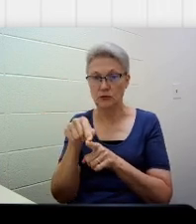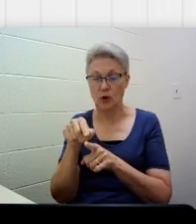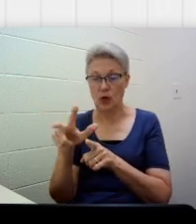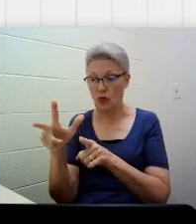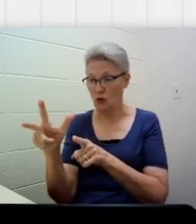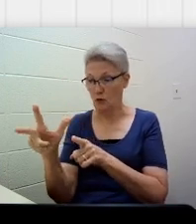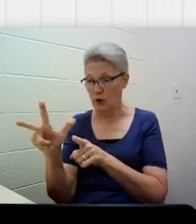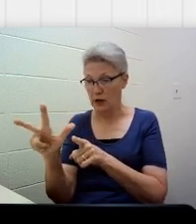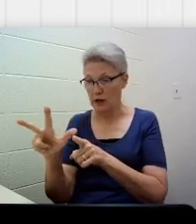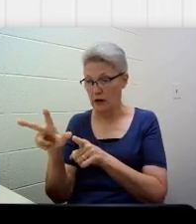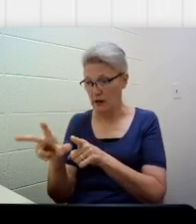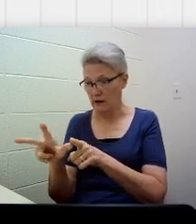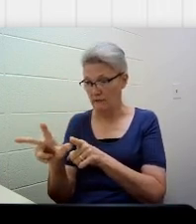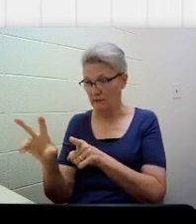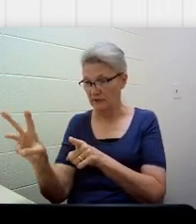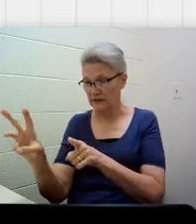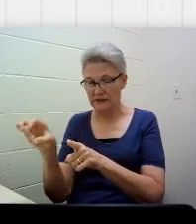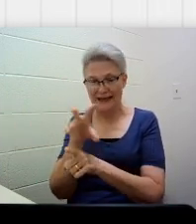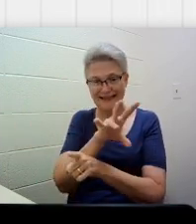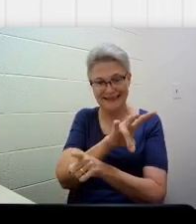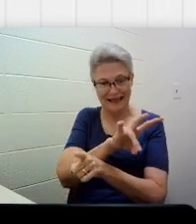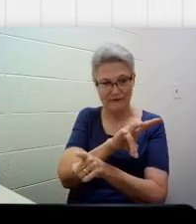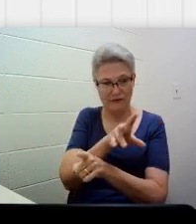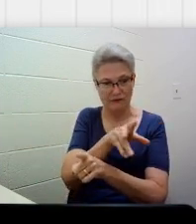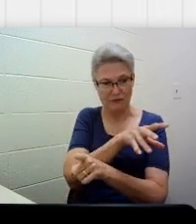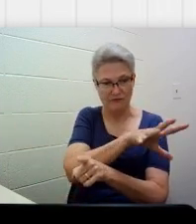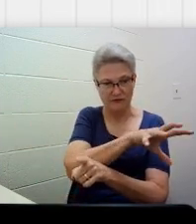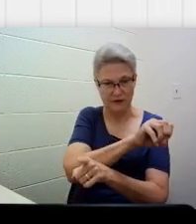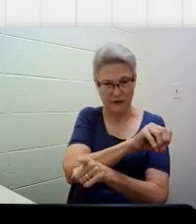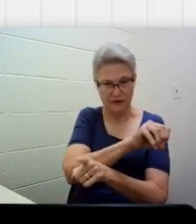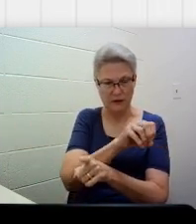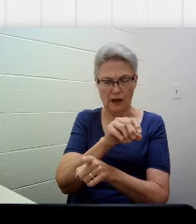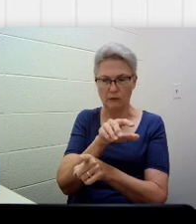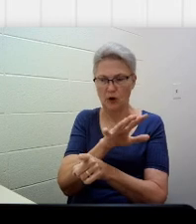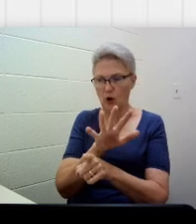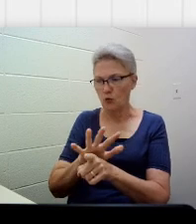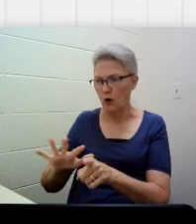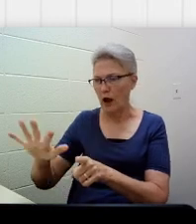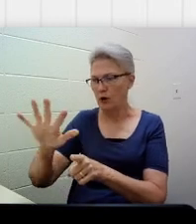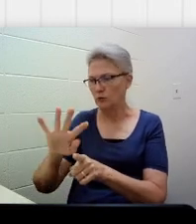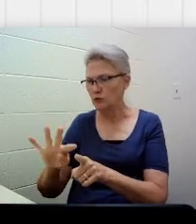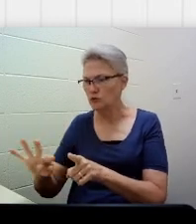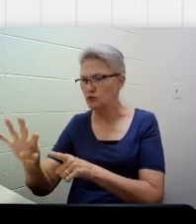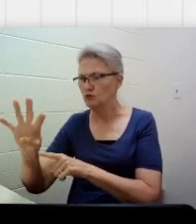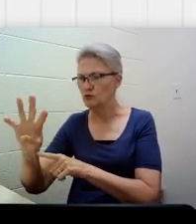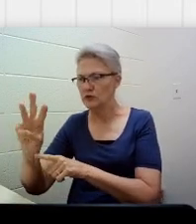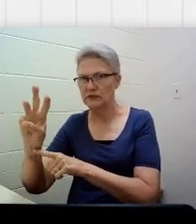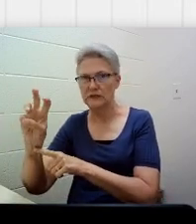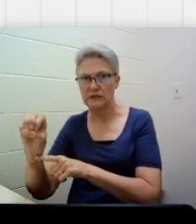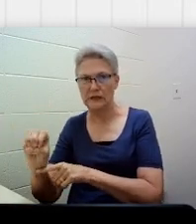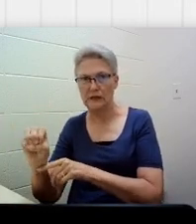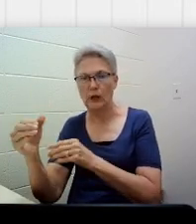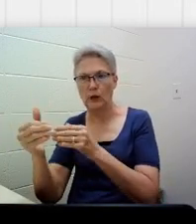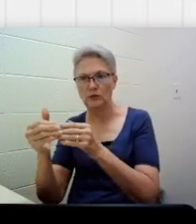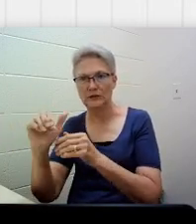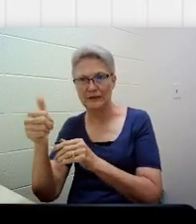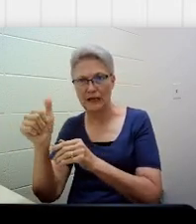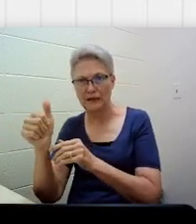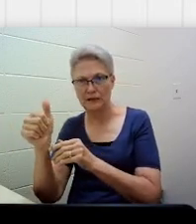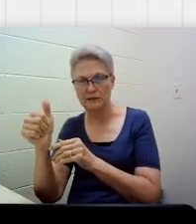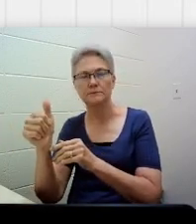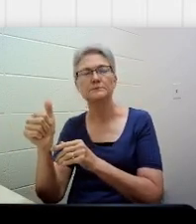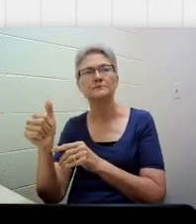from 60 and 7 away from 50. So I'm going to round 57 to the closest 10, which is